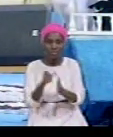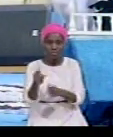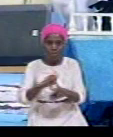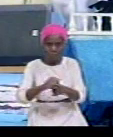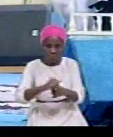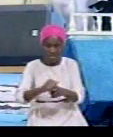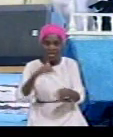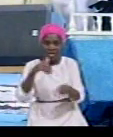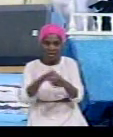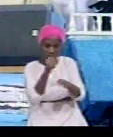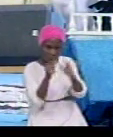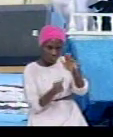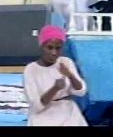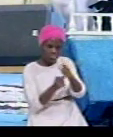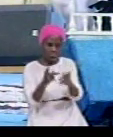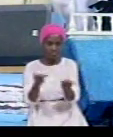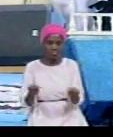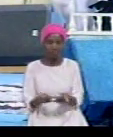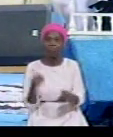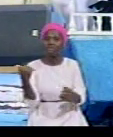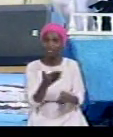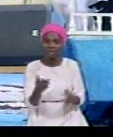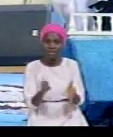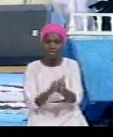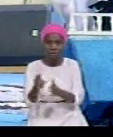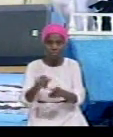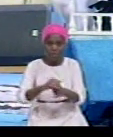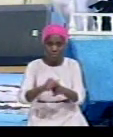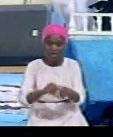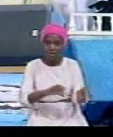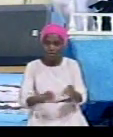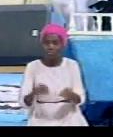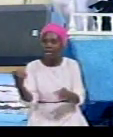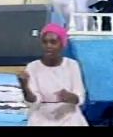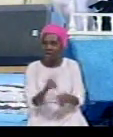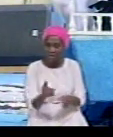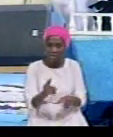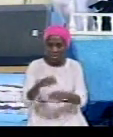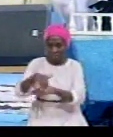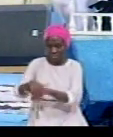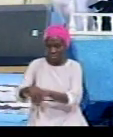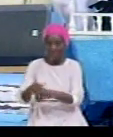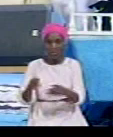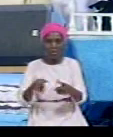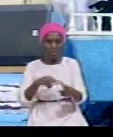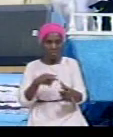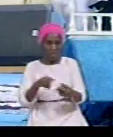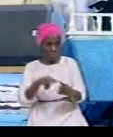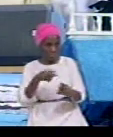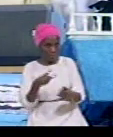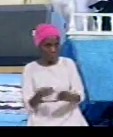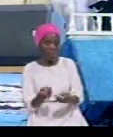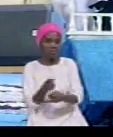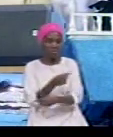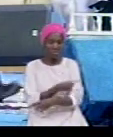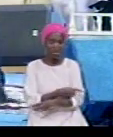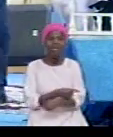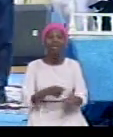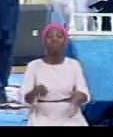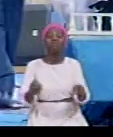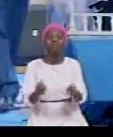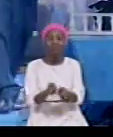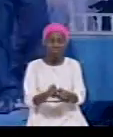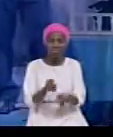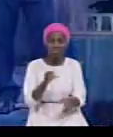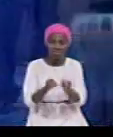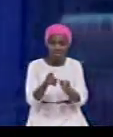place, anything you do anywhere, night or day, even if you take your place in hell and you did